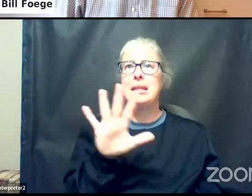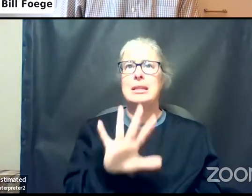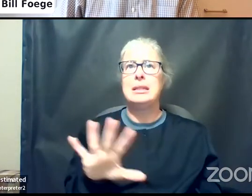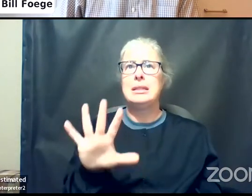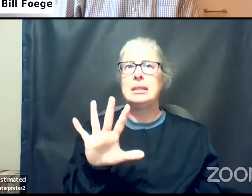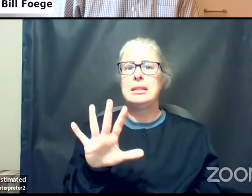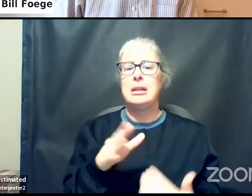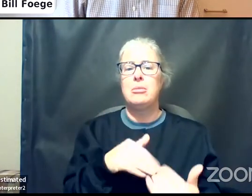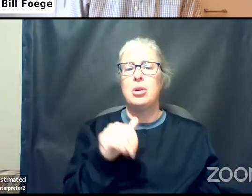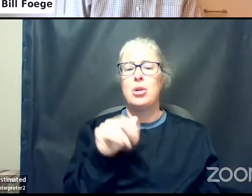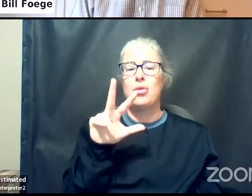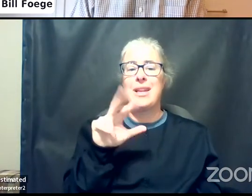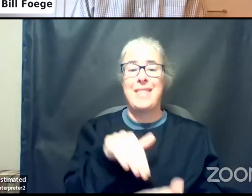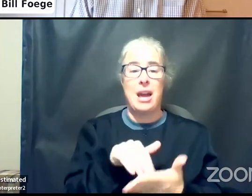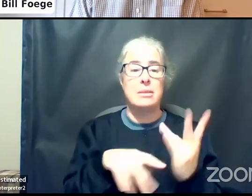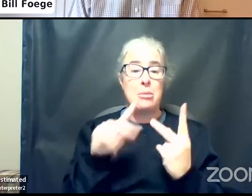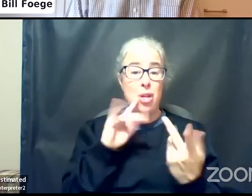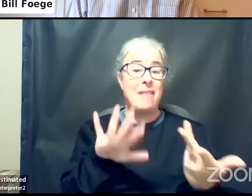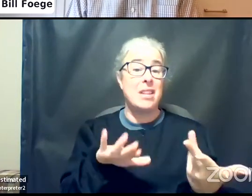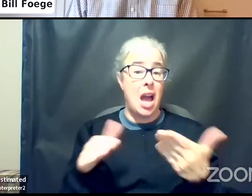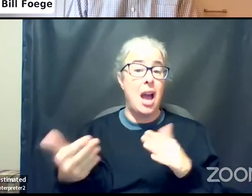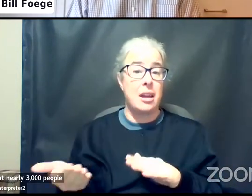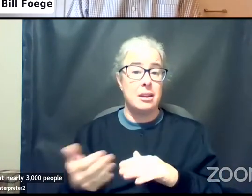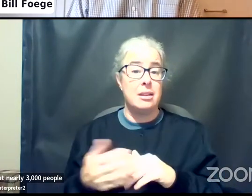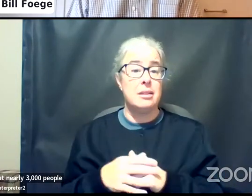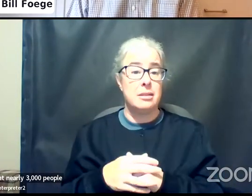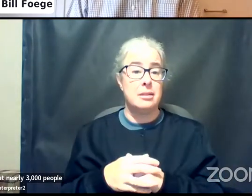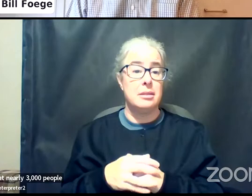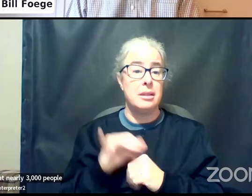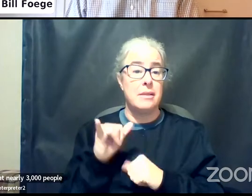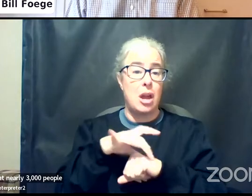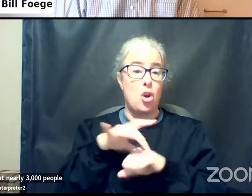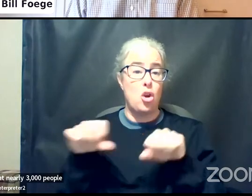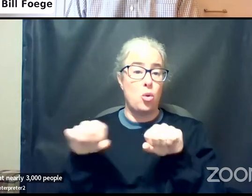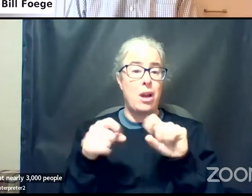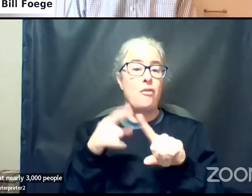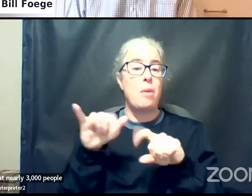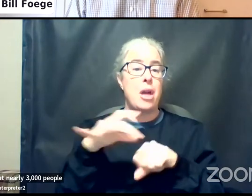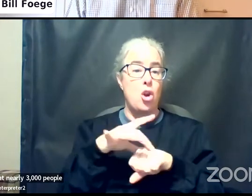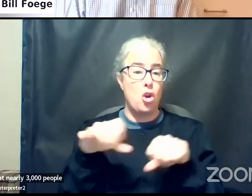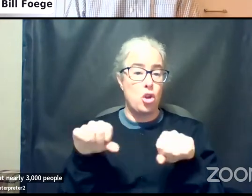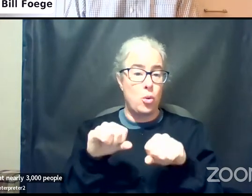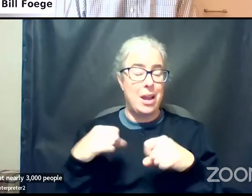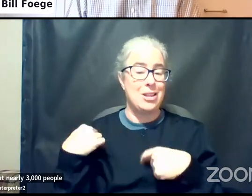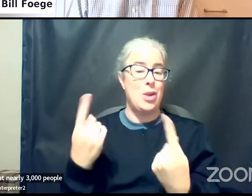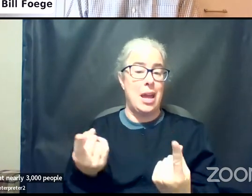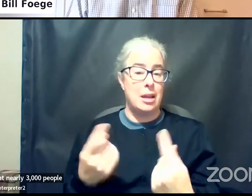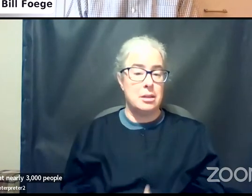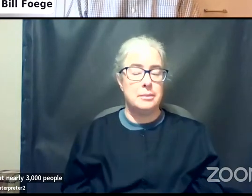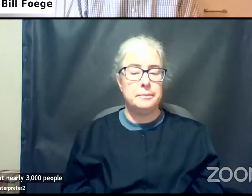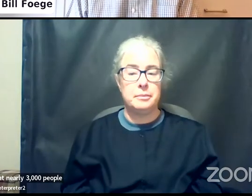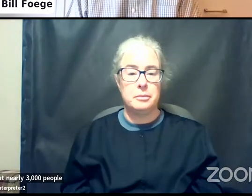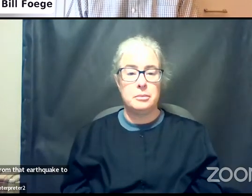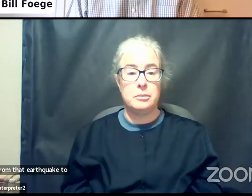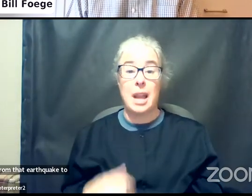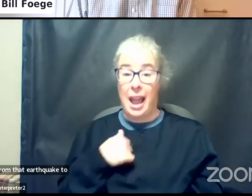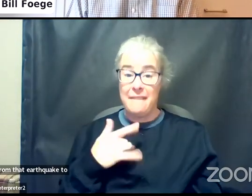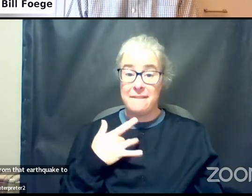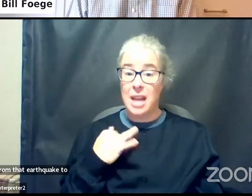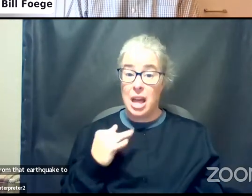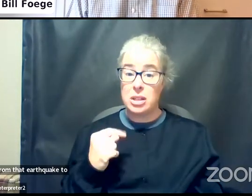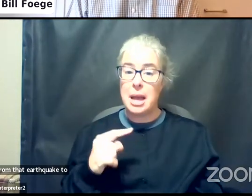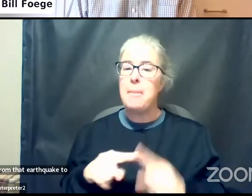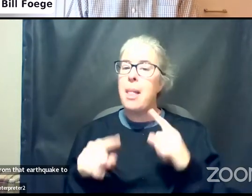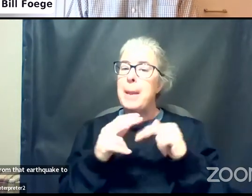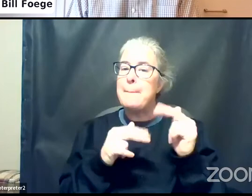uh nearly 3 000 people have died um in that earthquake or from that earthquake to date I felt it um